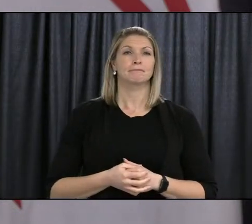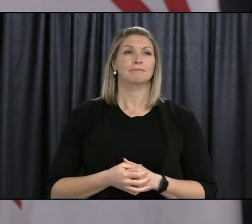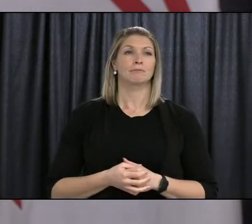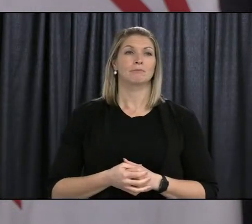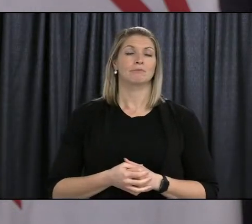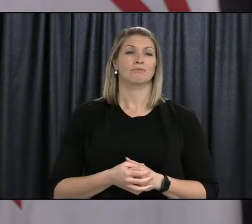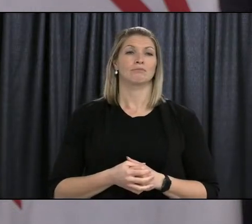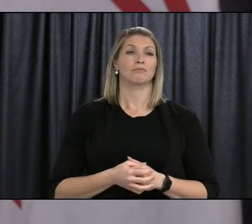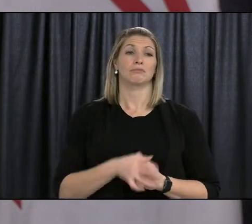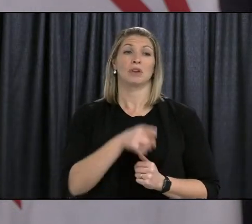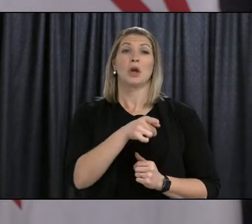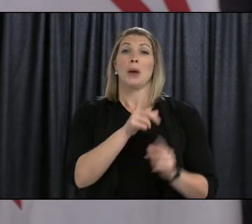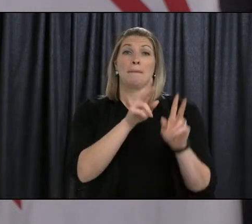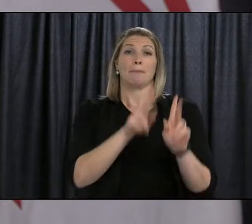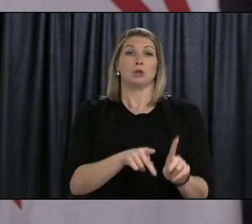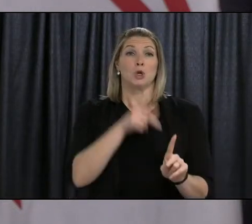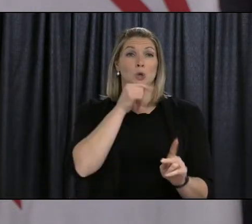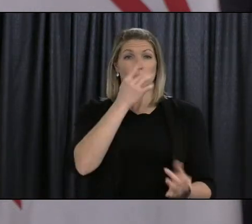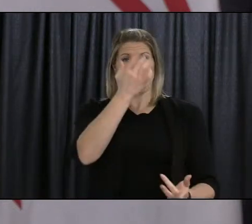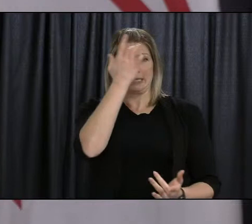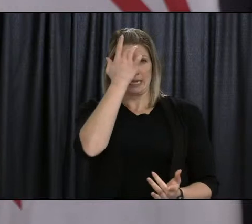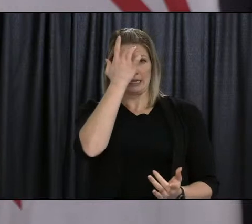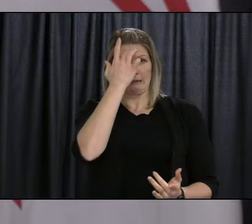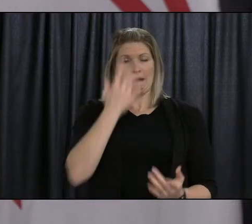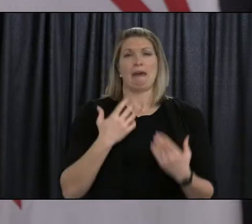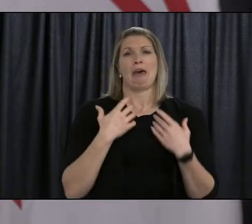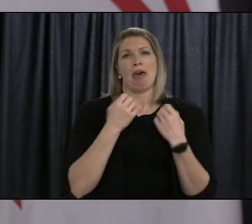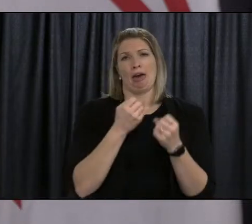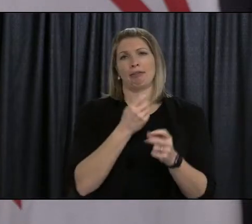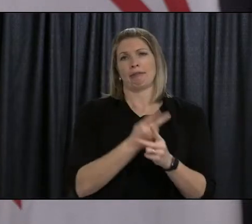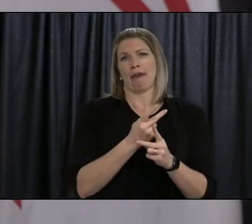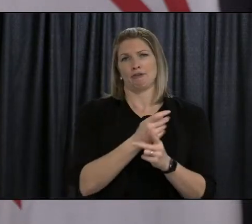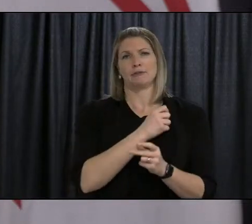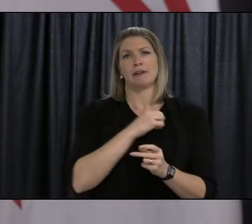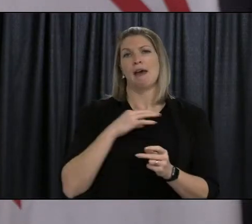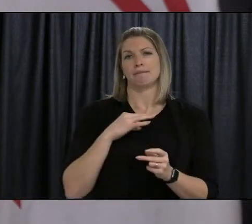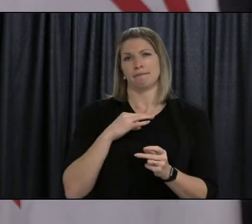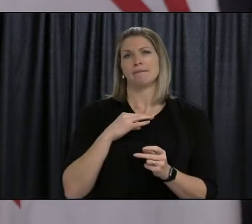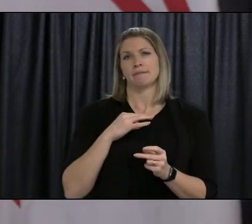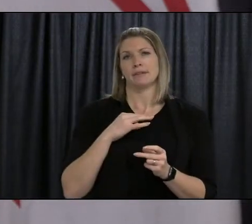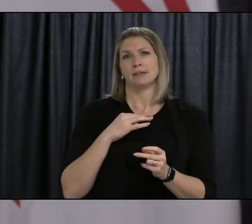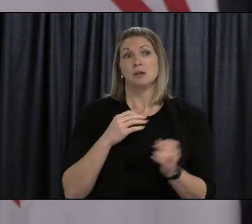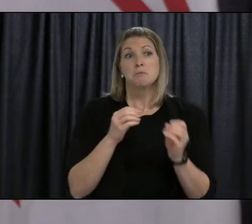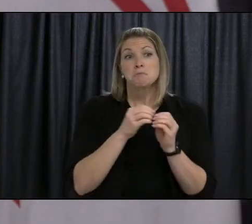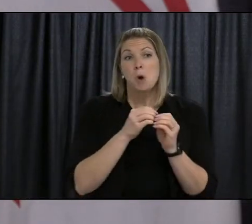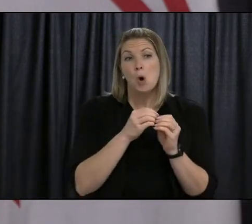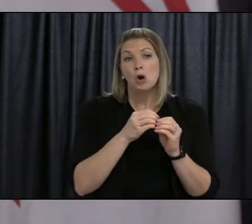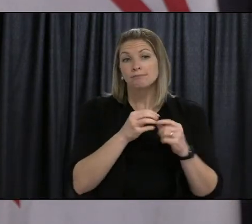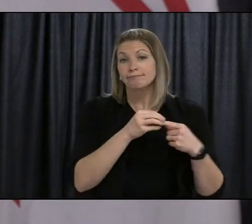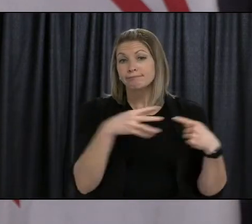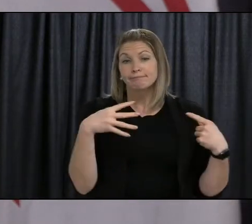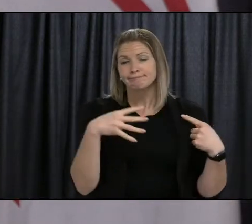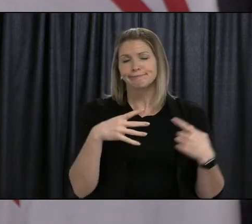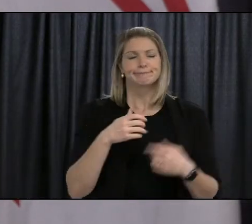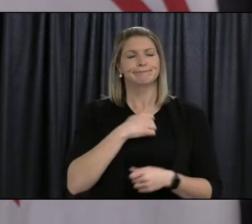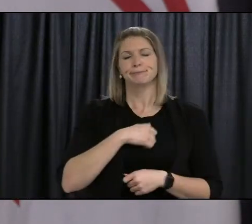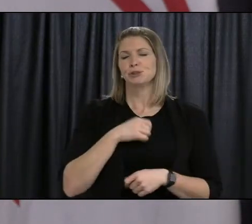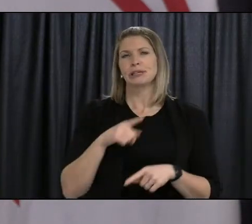that person was a healthcare worker, but I can't give any further information due to privacy